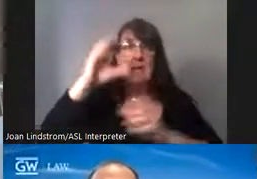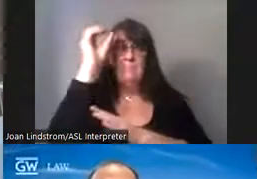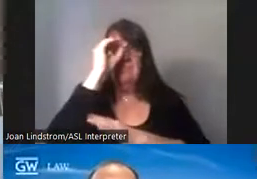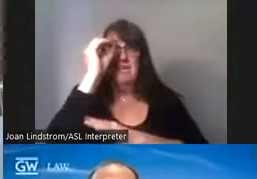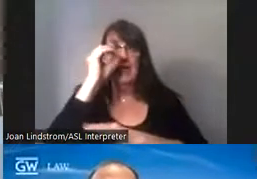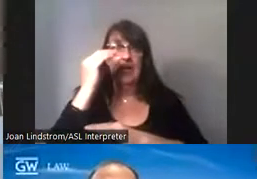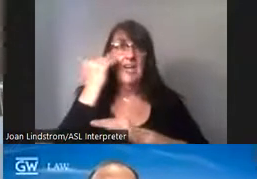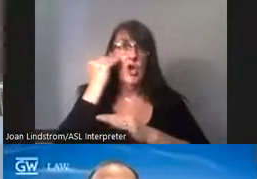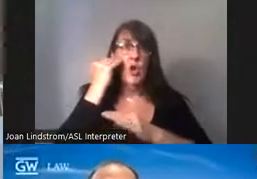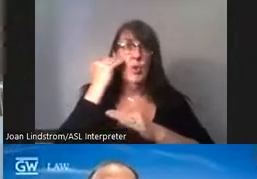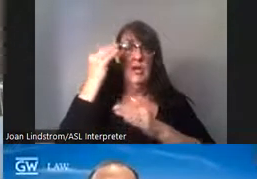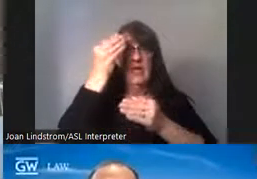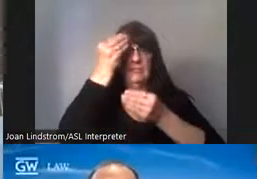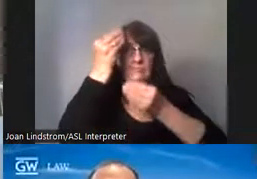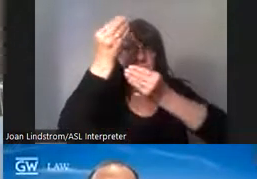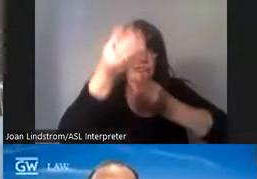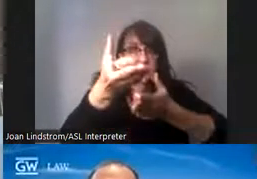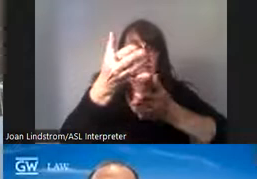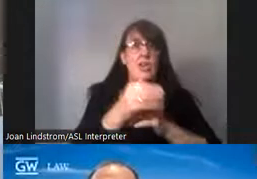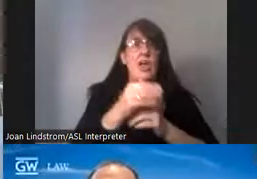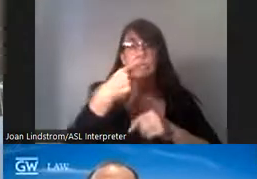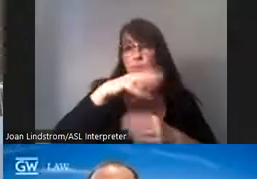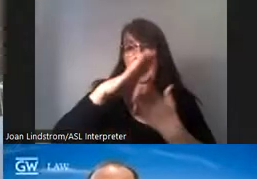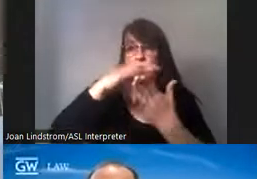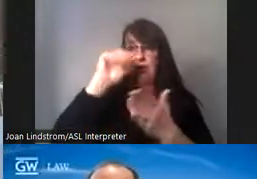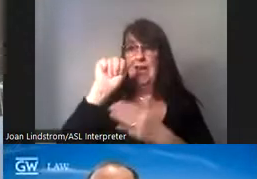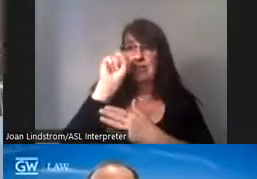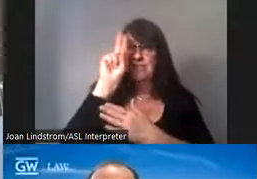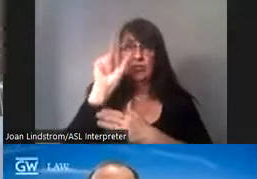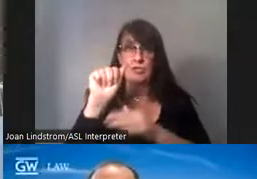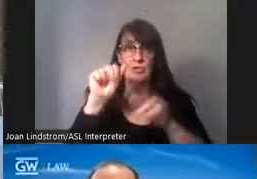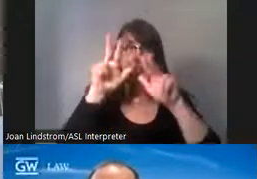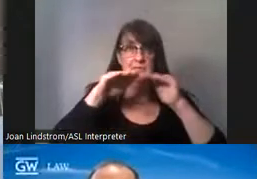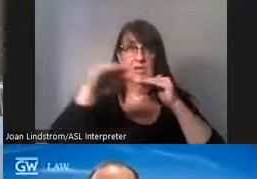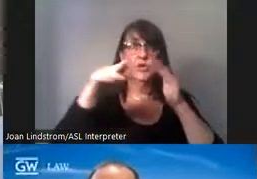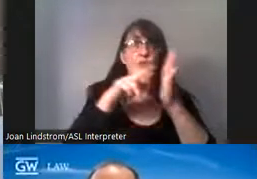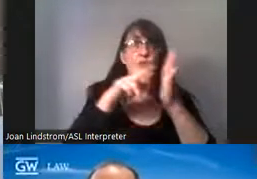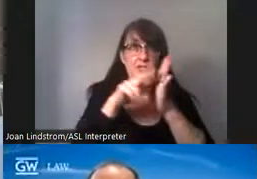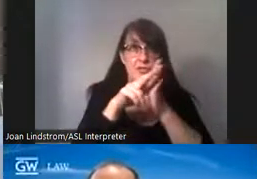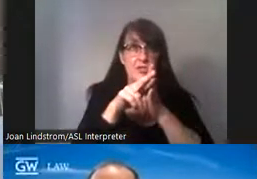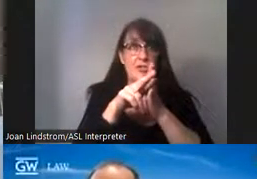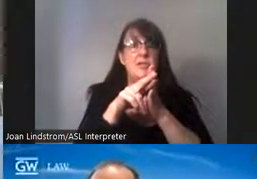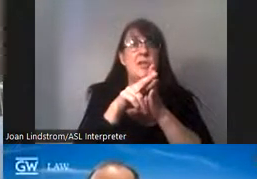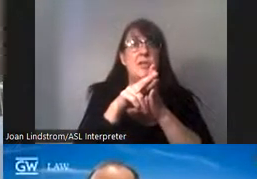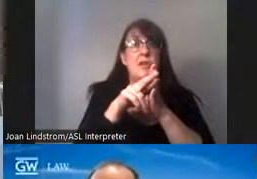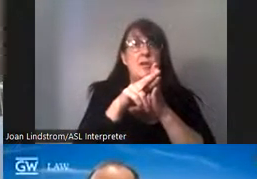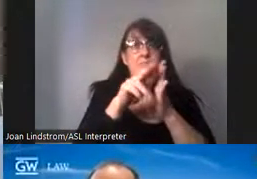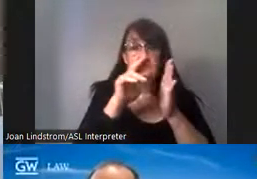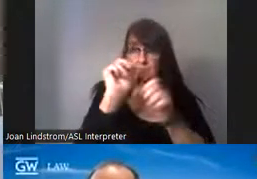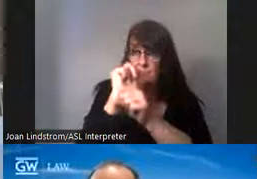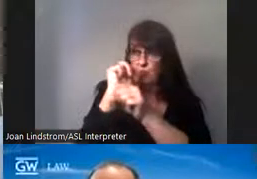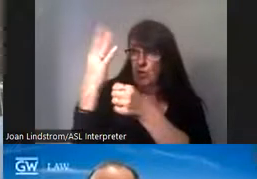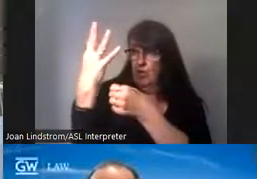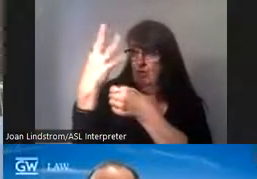the knowledge that we have learned within ASU's Sustainable Purchasing Research Initiative to the work involved in